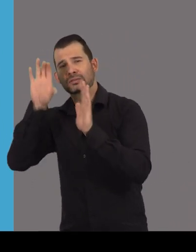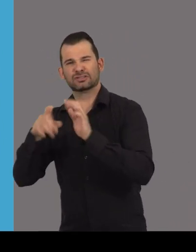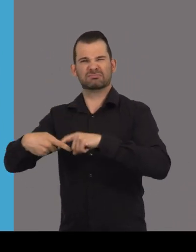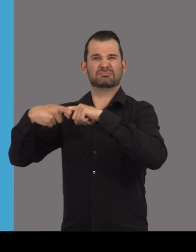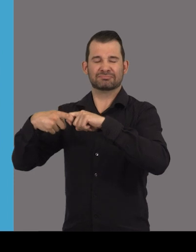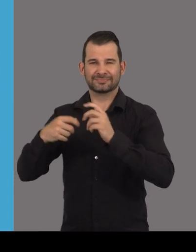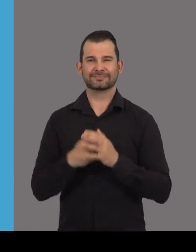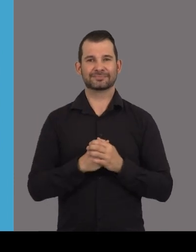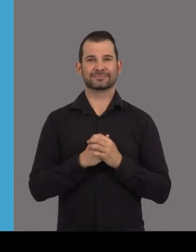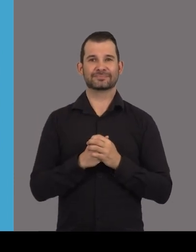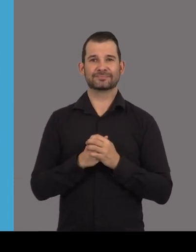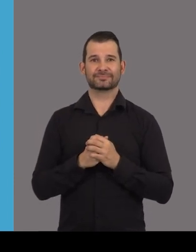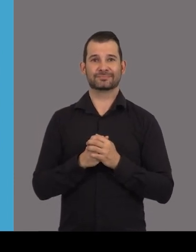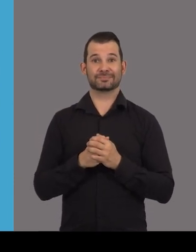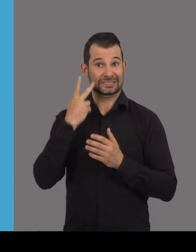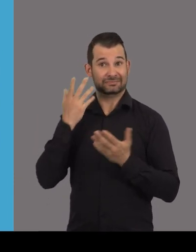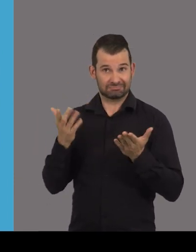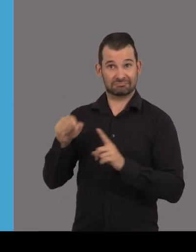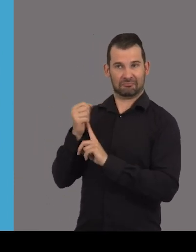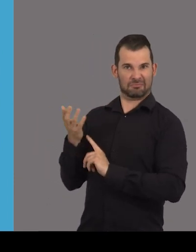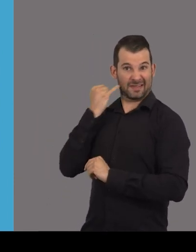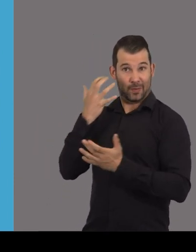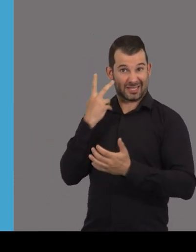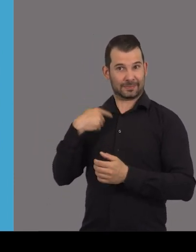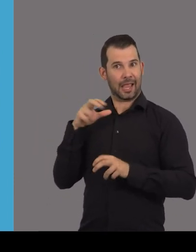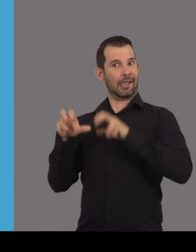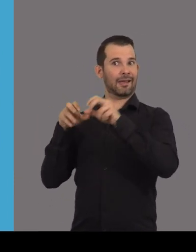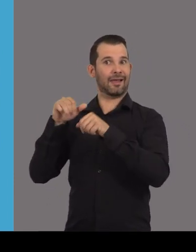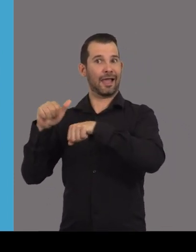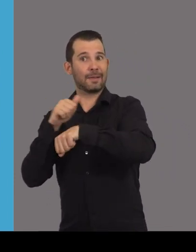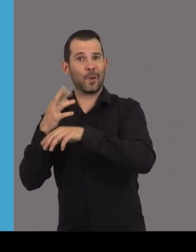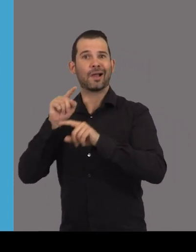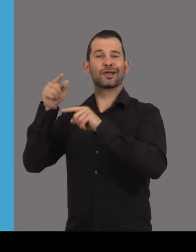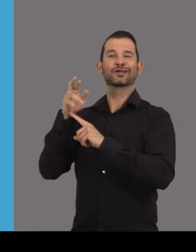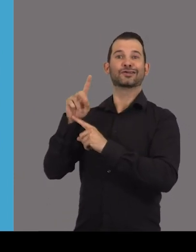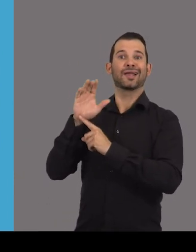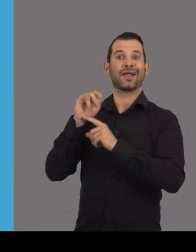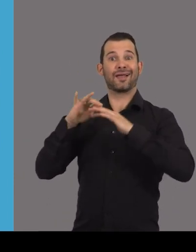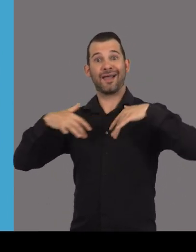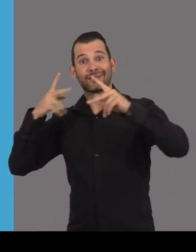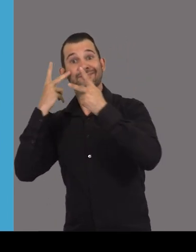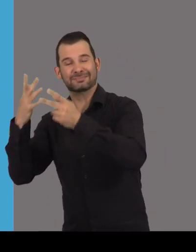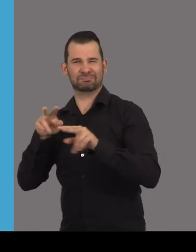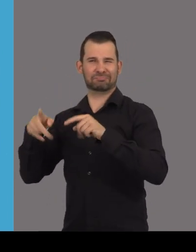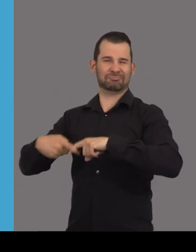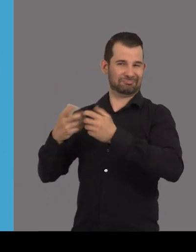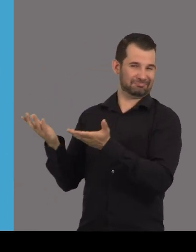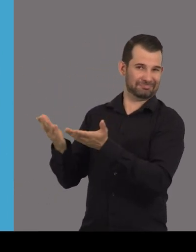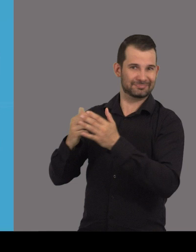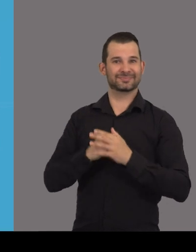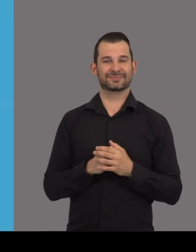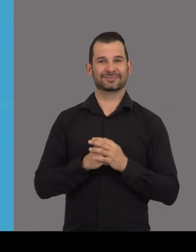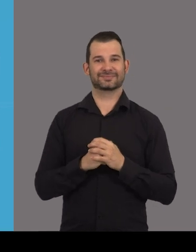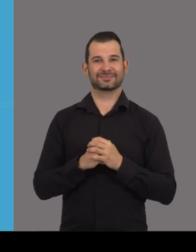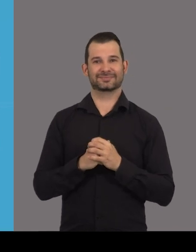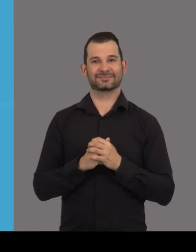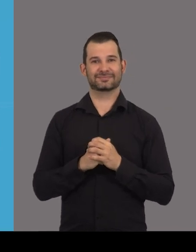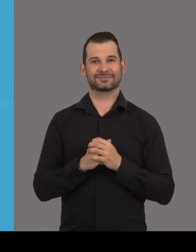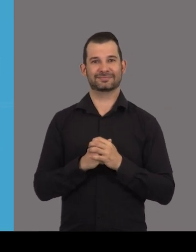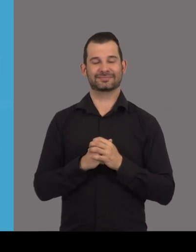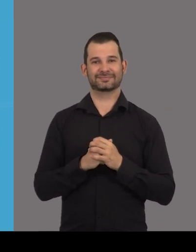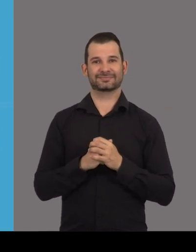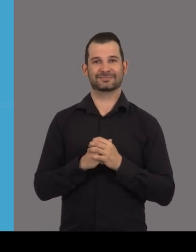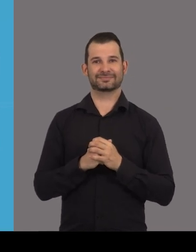images and pause the video. So if this is the case, and you'd like to see me hiking in Alberta or at the Grand Canyon, please feel free to pause the